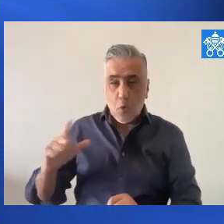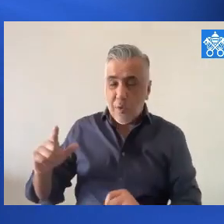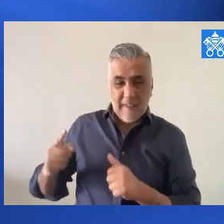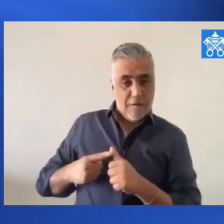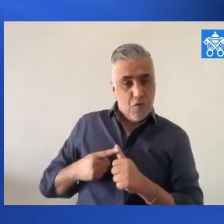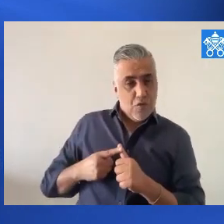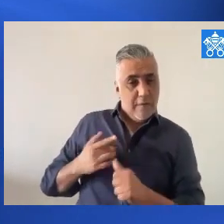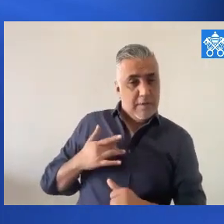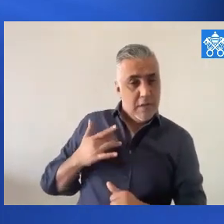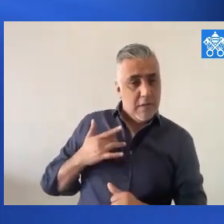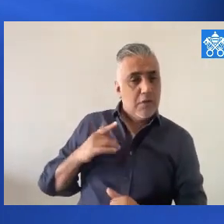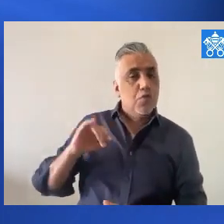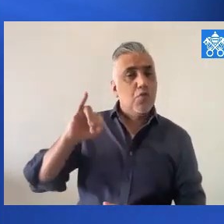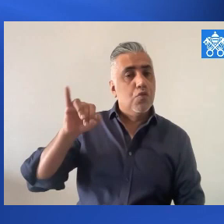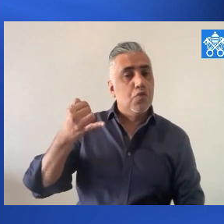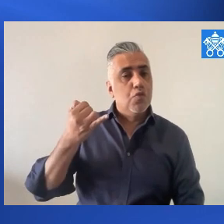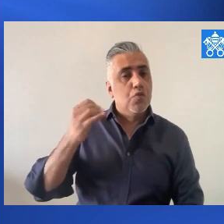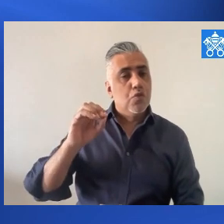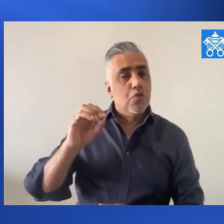the Lord is joy.